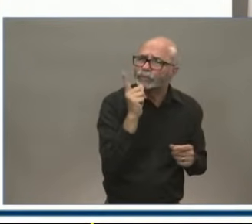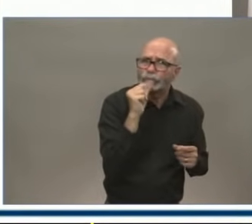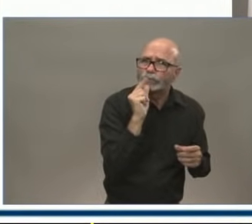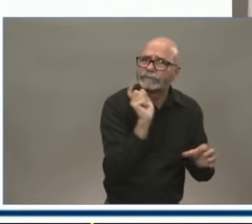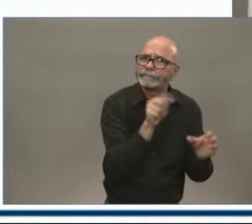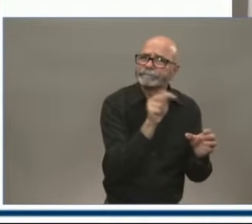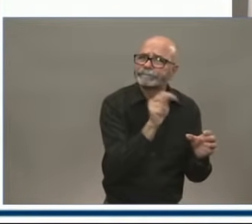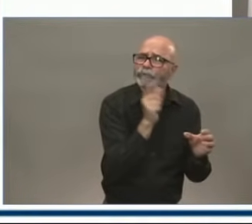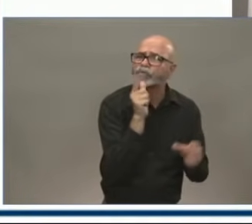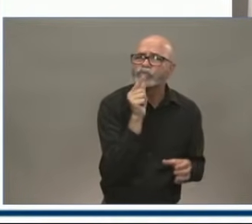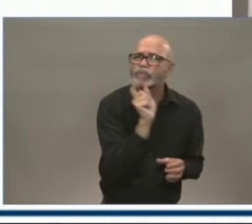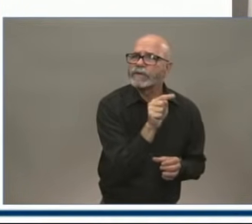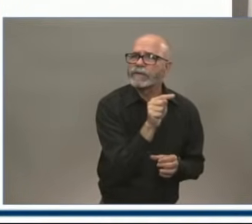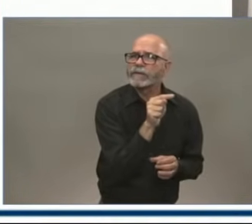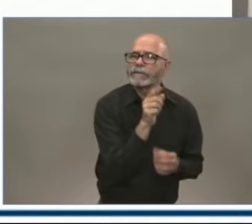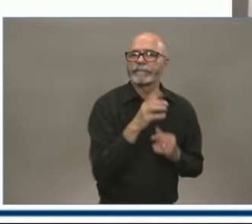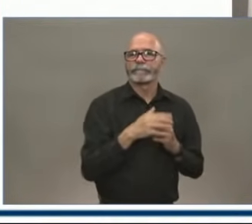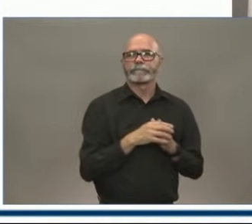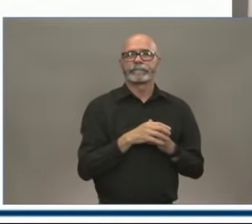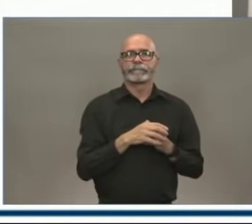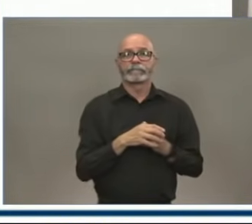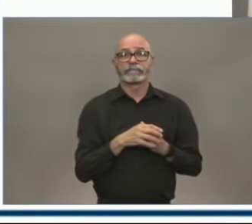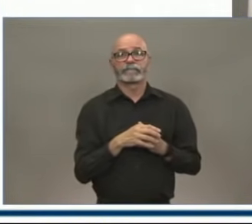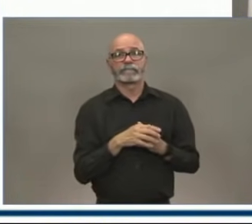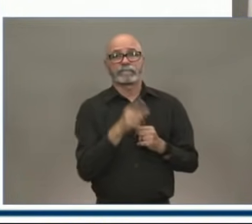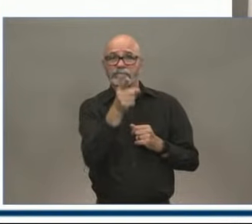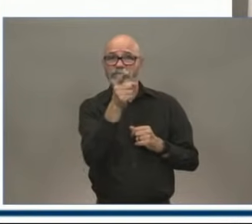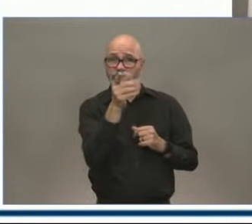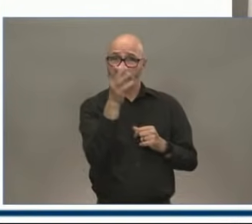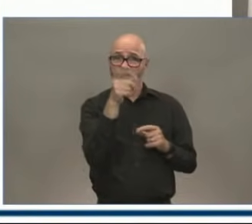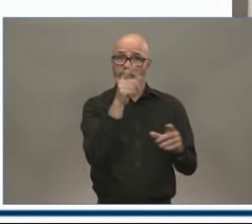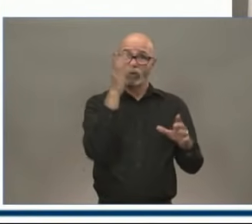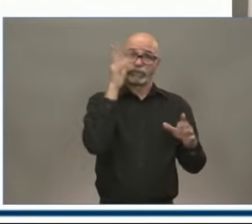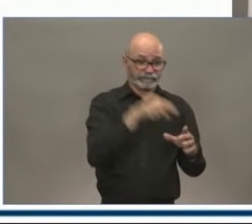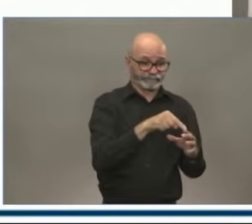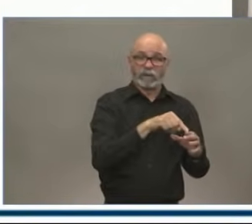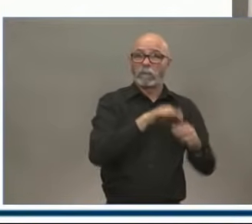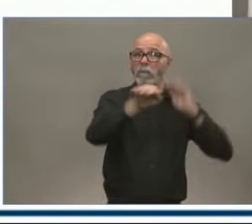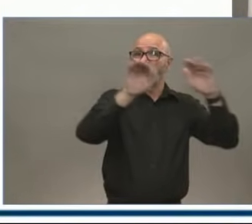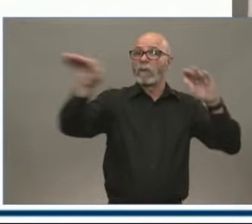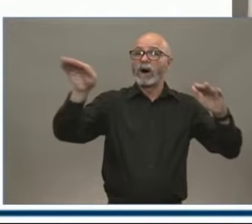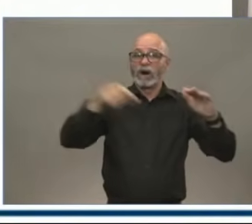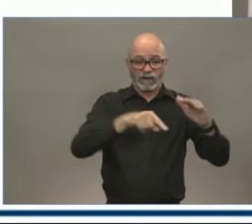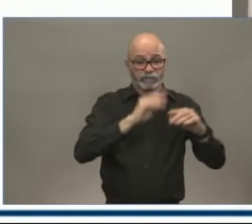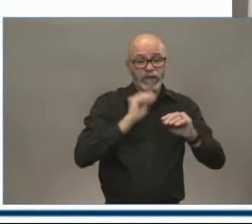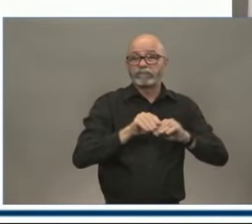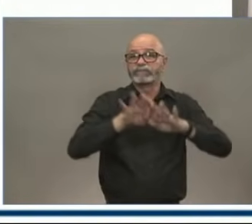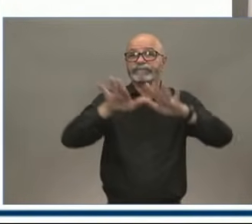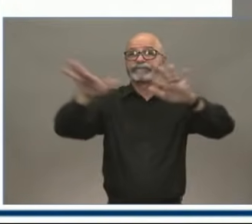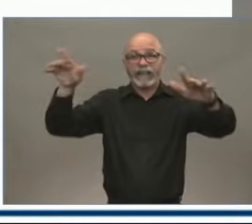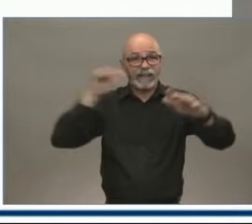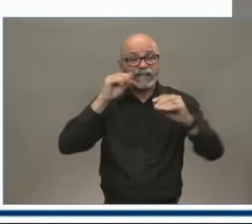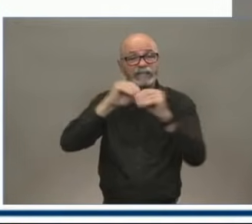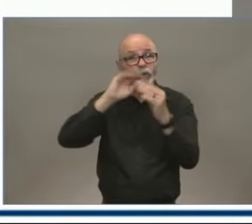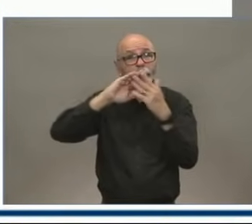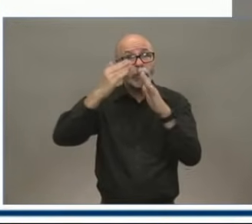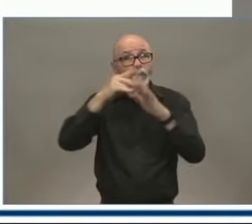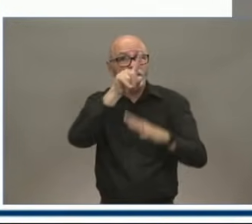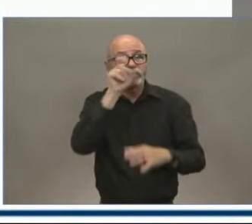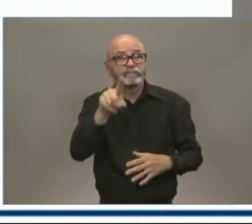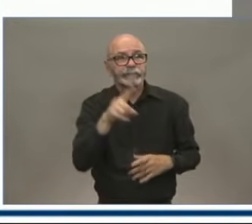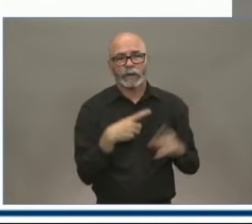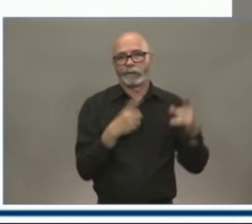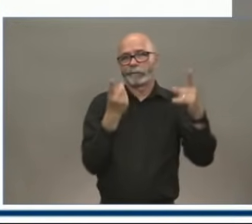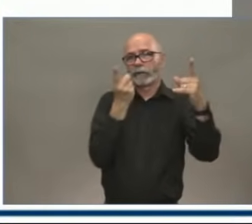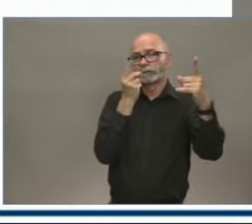to bring that to other communities in Nova Scotia? So that is we have a researcher here at Dalhousie who's